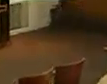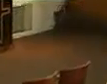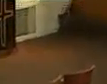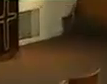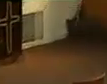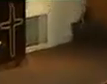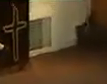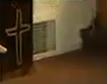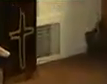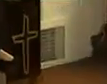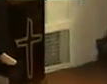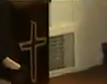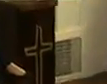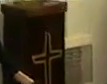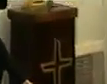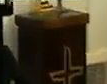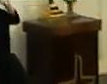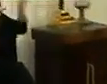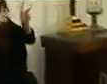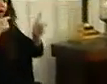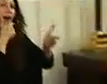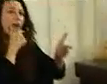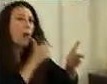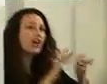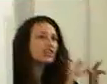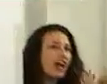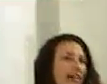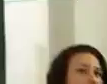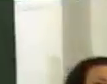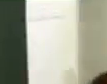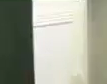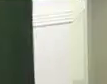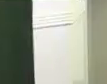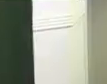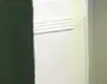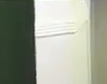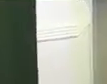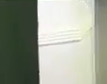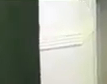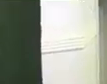visitors. Hello there. And if you're watching us from Victoria,